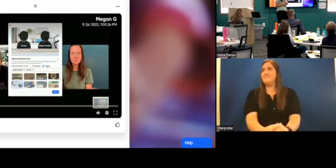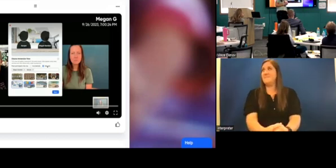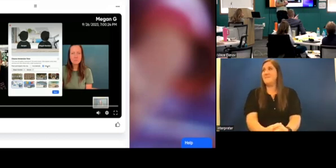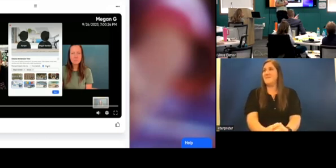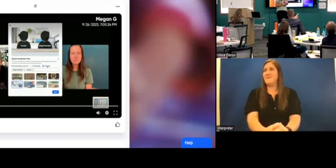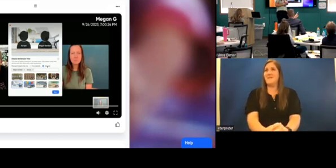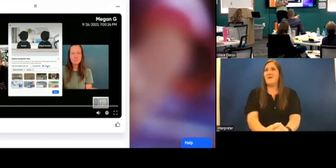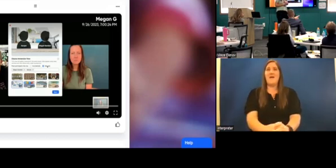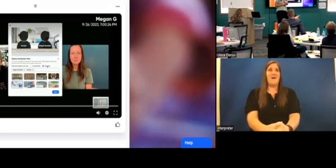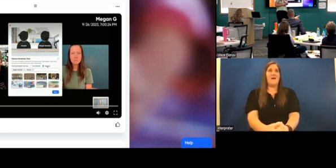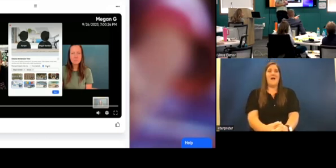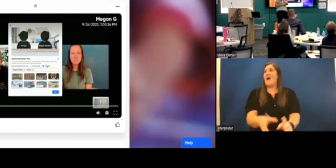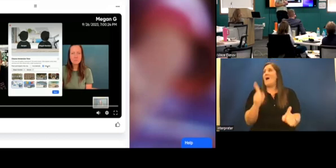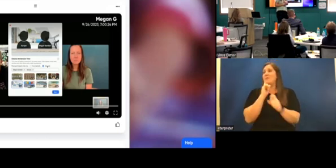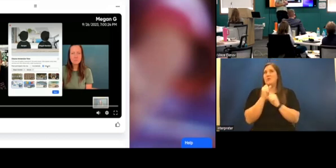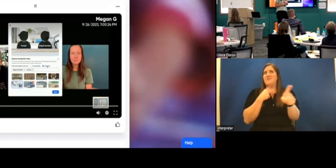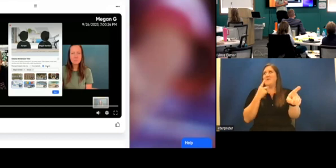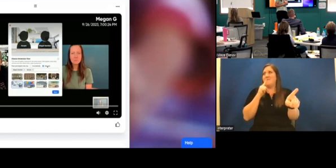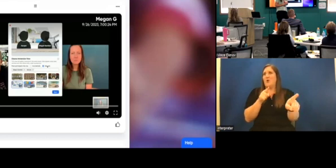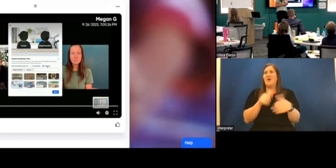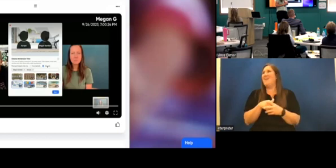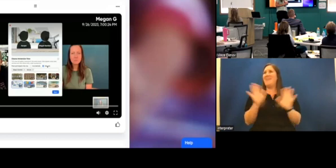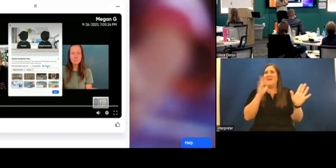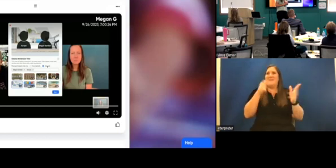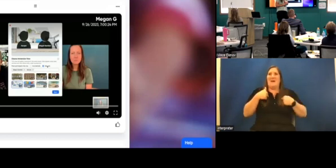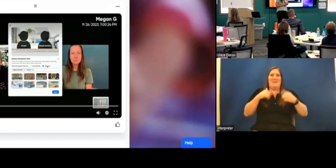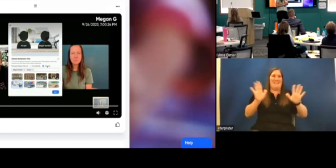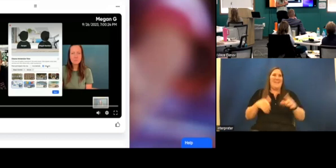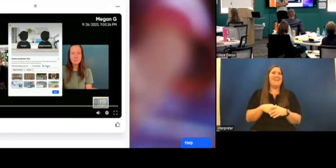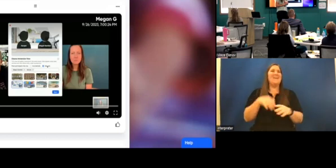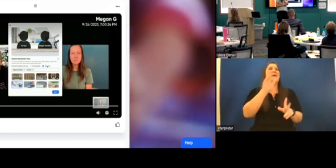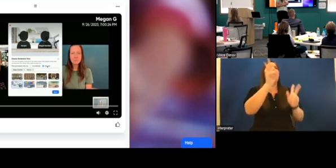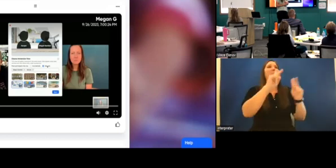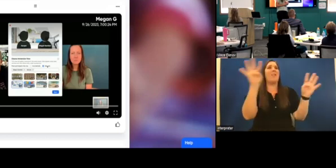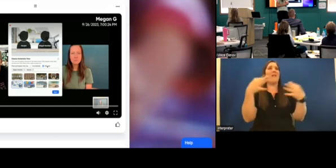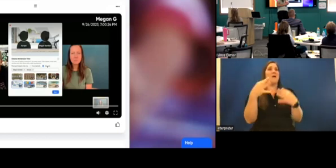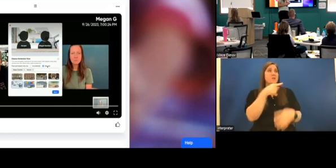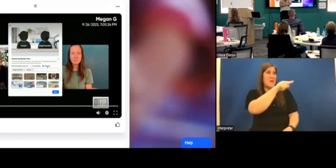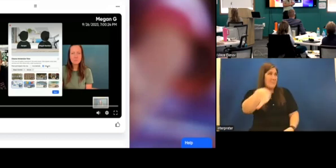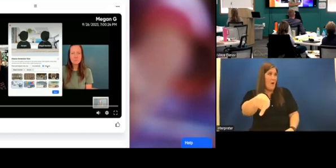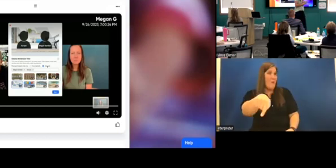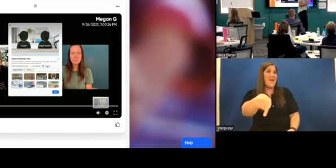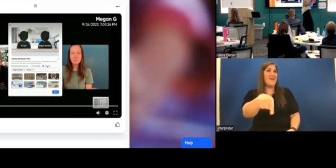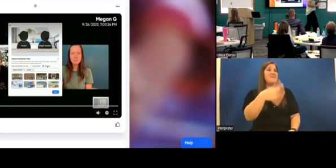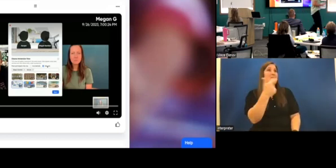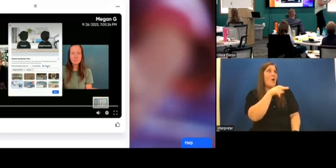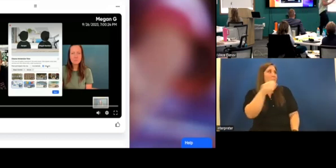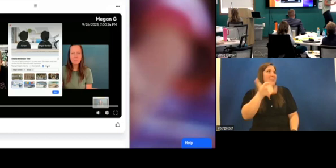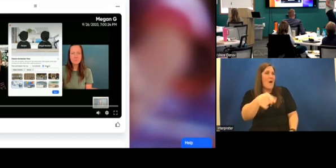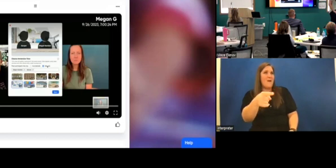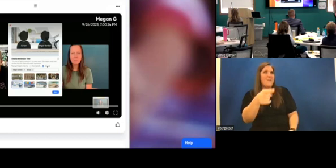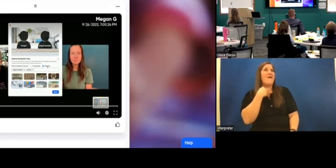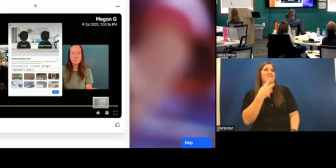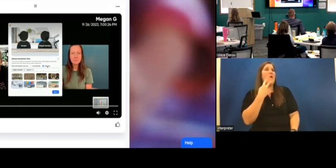No, we're actually. So you do the immersive view through the view. Yeah, okay, so this is